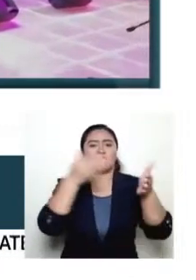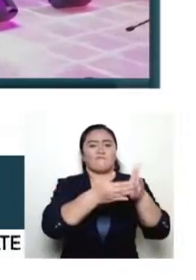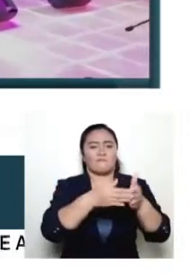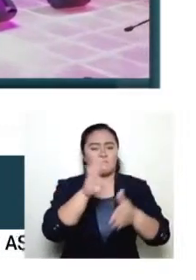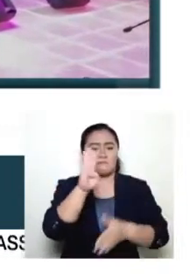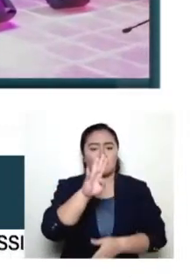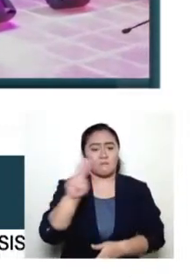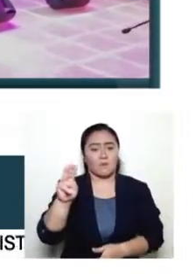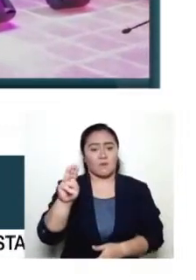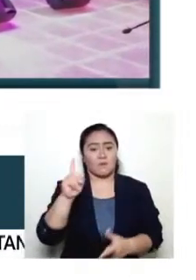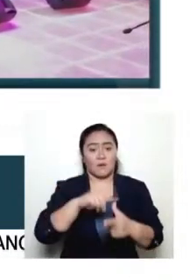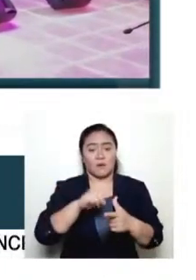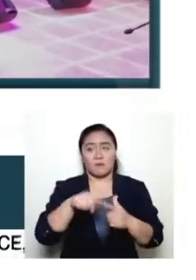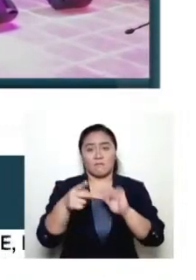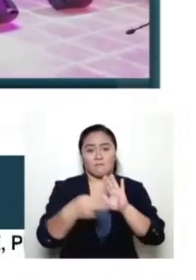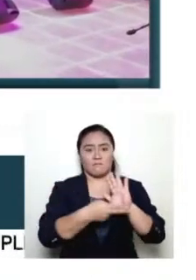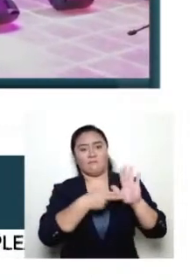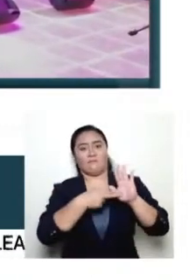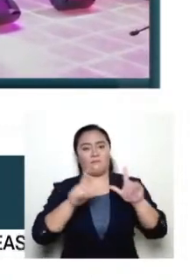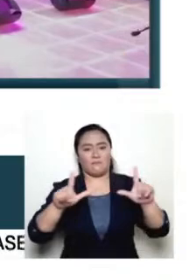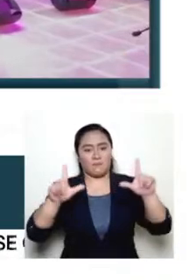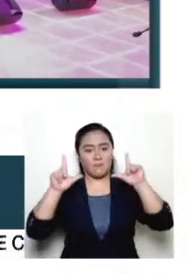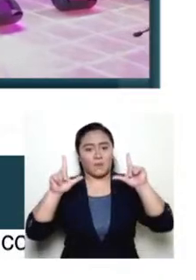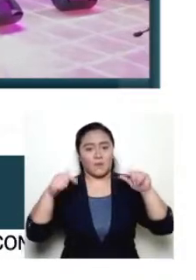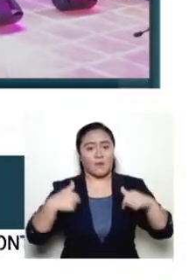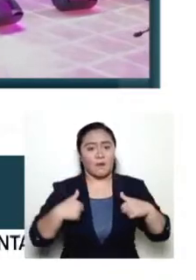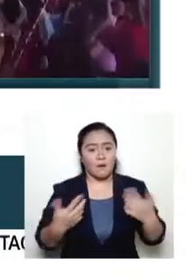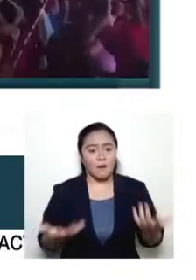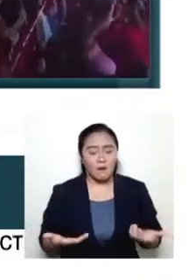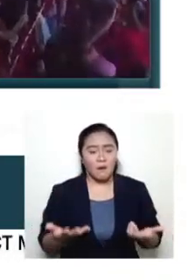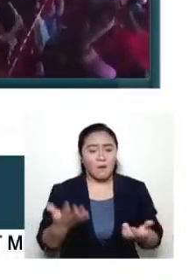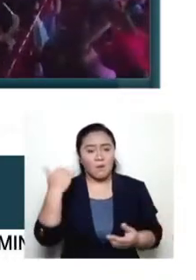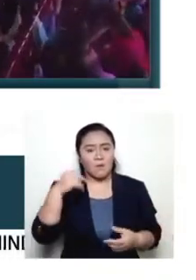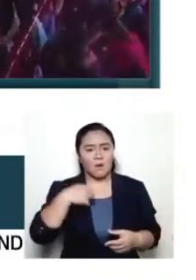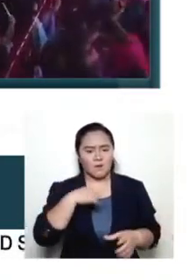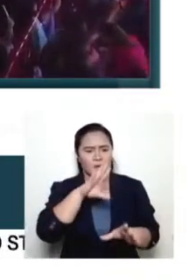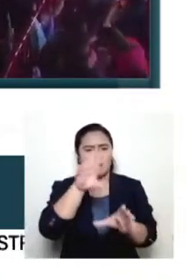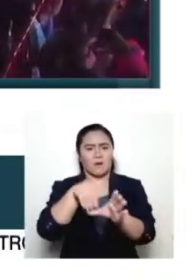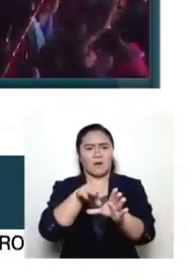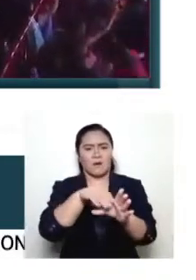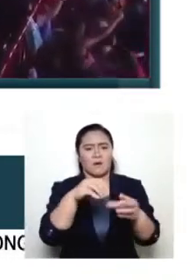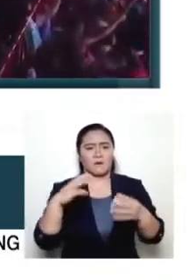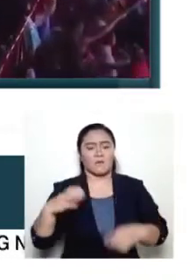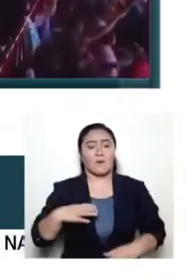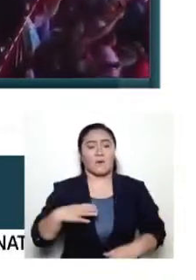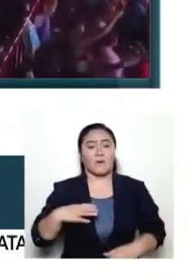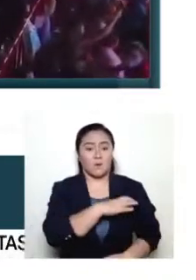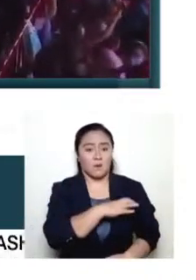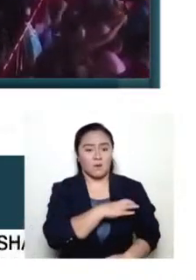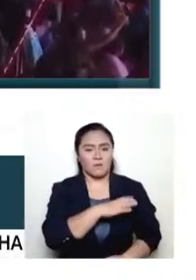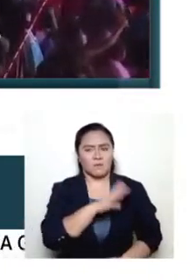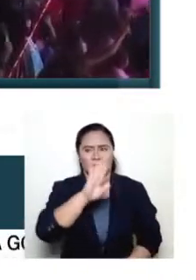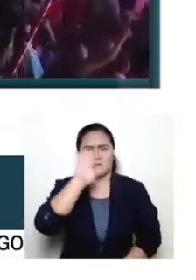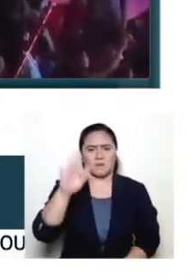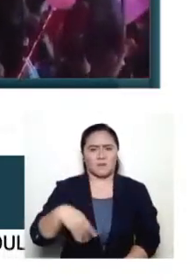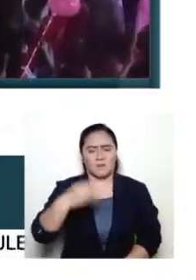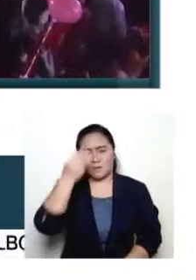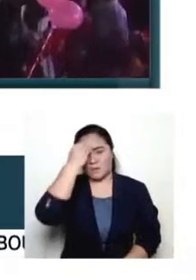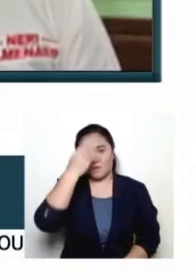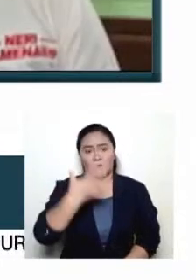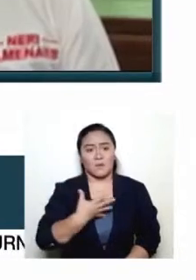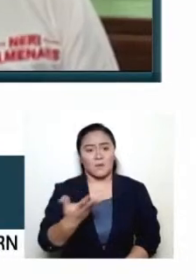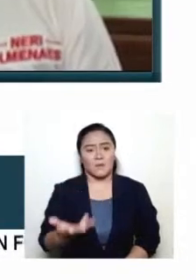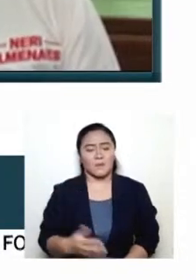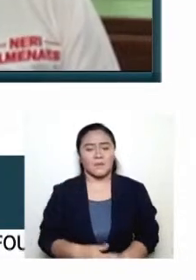biglang na-red tag na rin ako. I mean, kasama naman kami ng ilang term sa Kongreso, hindi naman niya sinasabi yon. Pero in fact, ngayon, this is what he said,